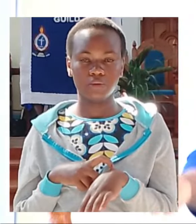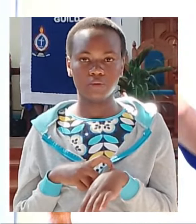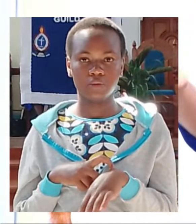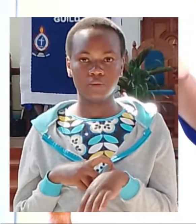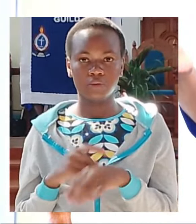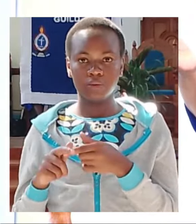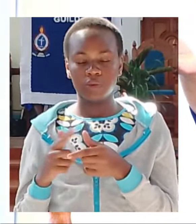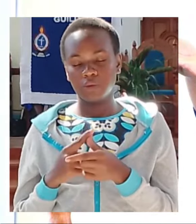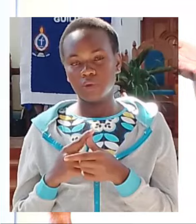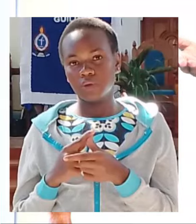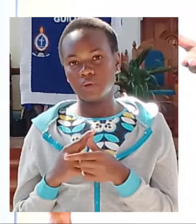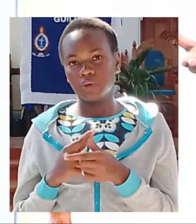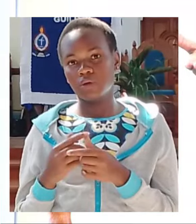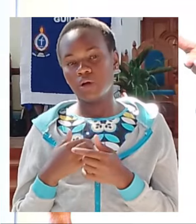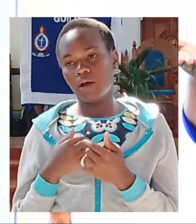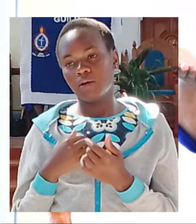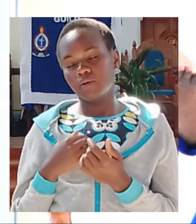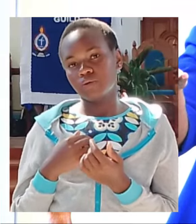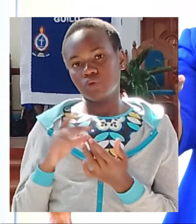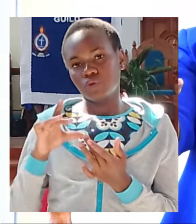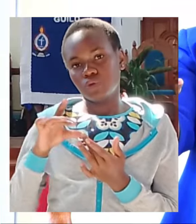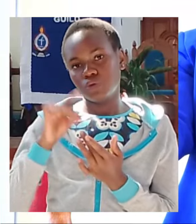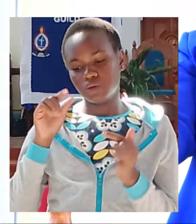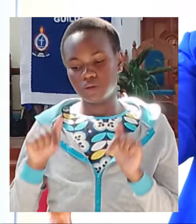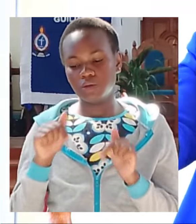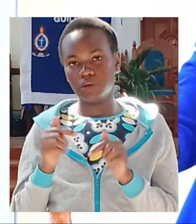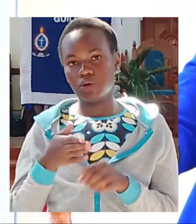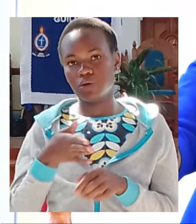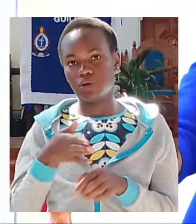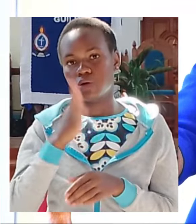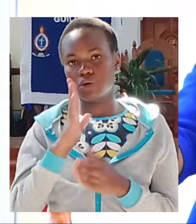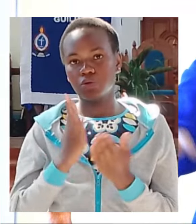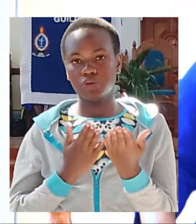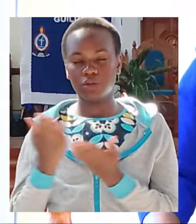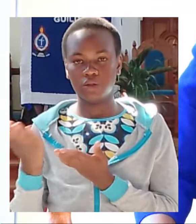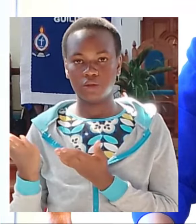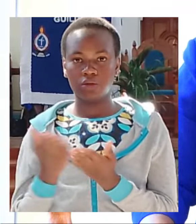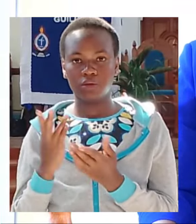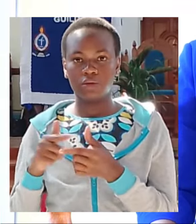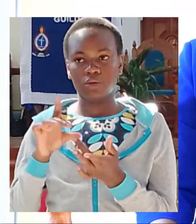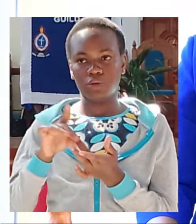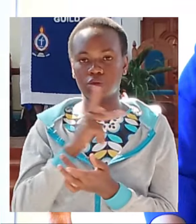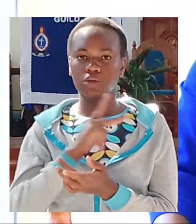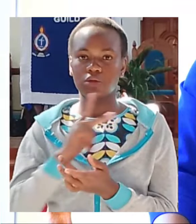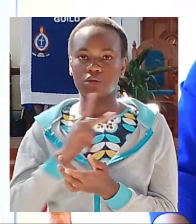You have the option. You have the choice. Choose today the God that you're going to serve. Choose the kingdom that you want to live in.